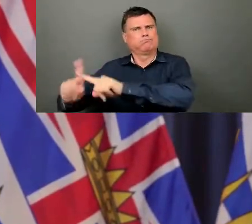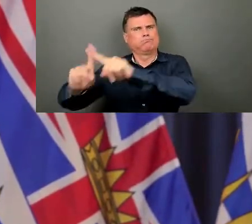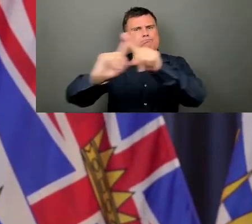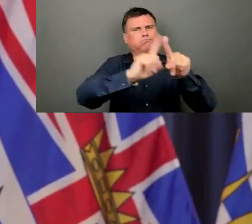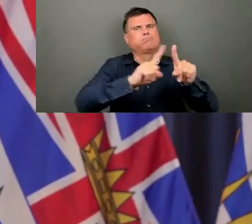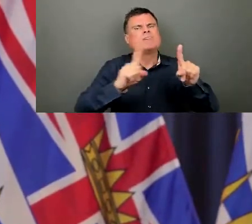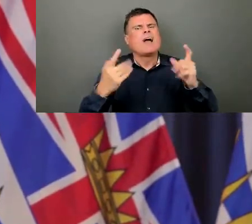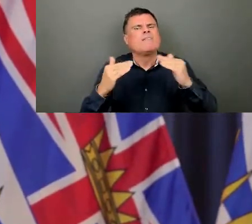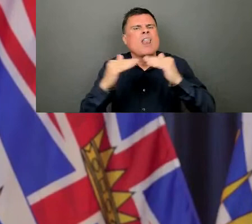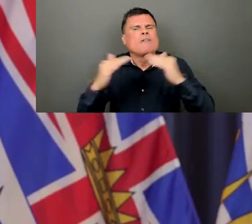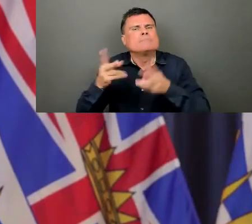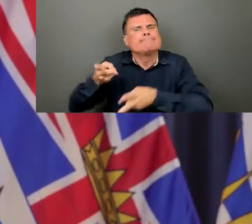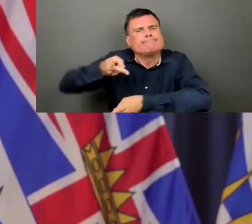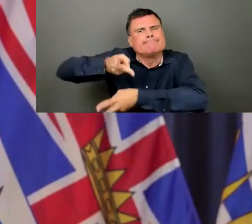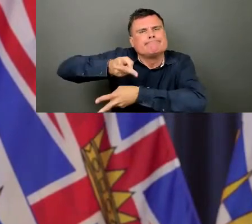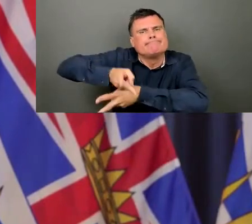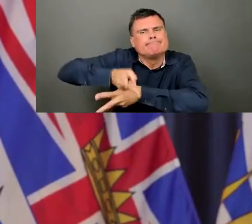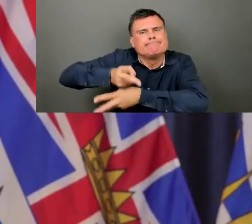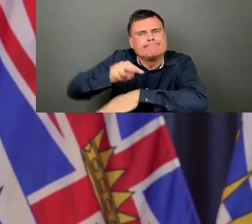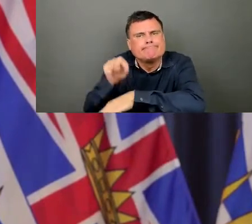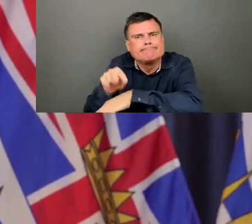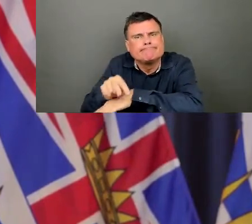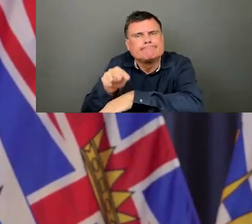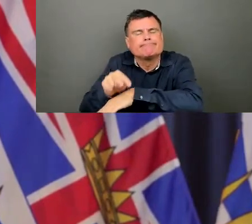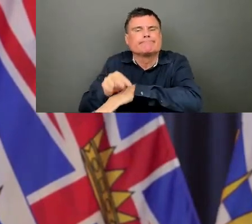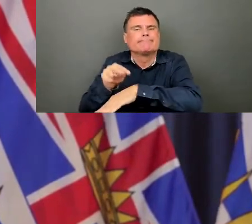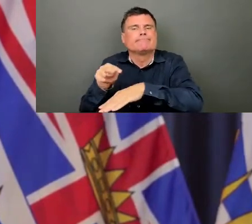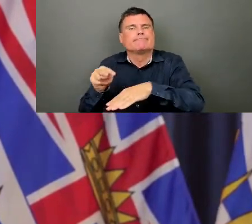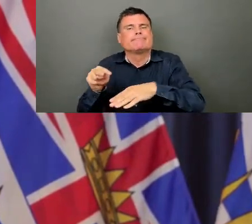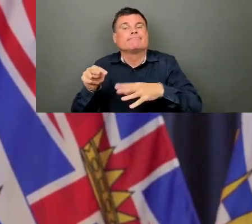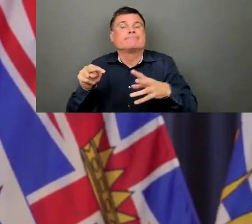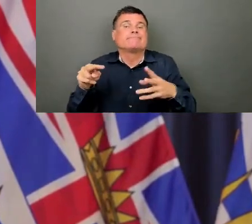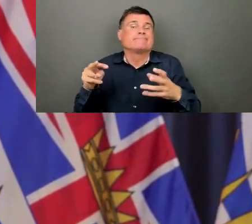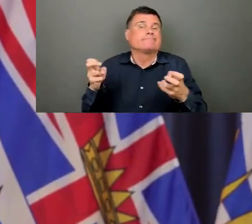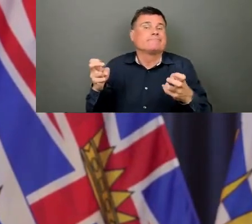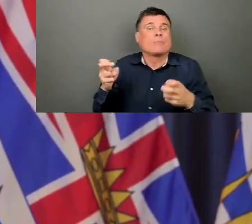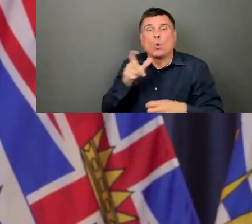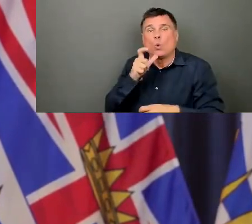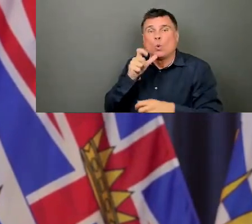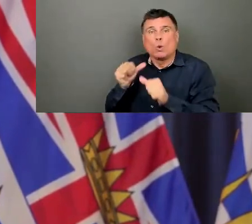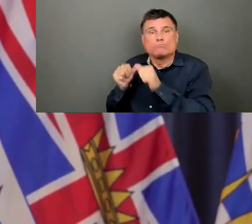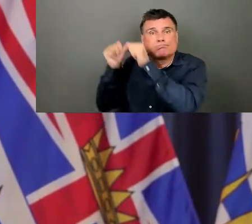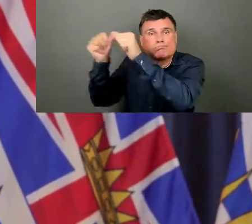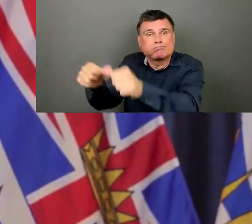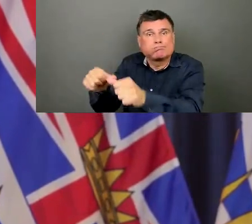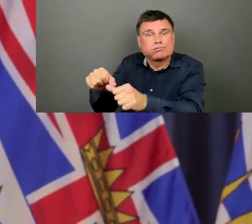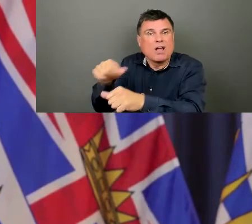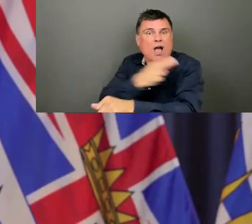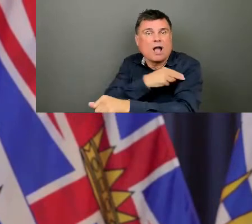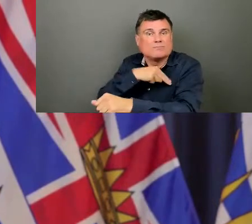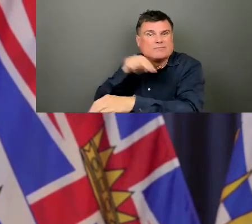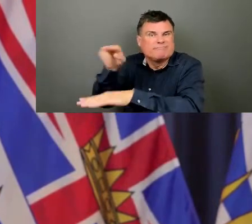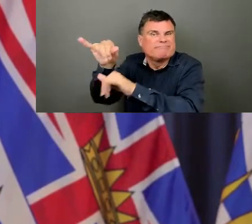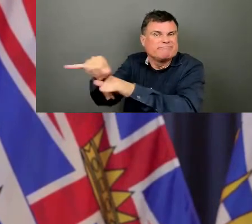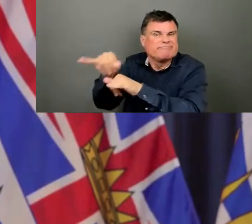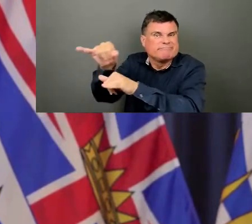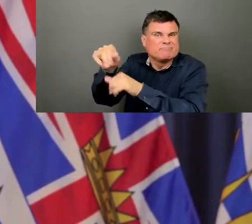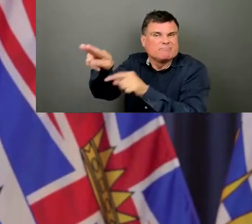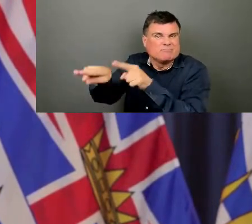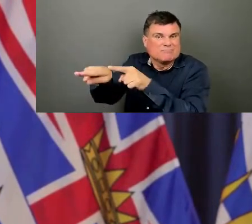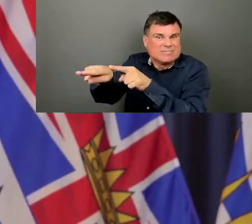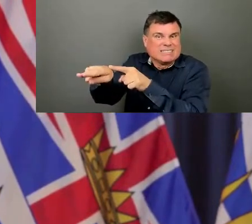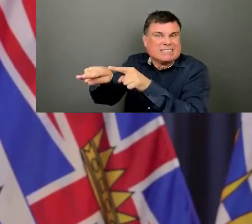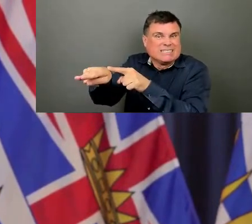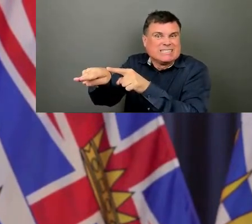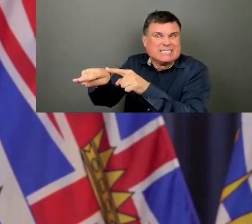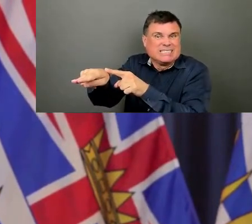So some of the same conditions apply and the risks apply. And so obviously that's something we're looking at, and you're going to hear more about with respect to